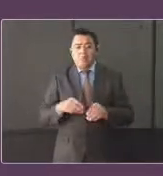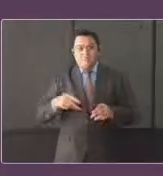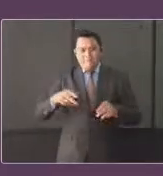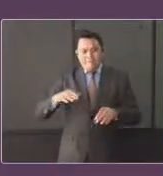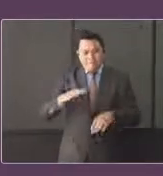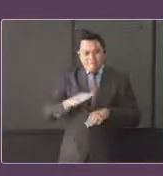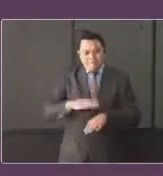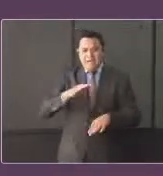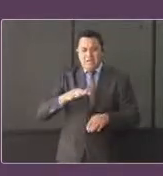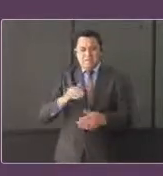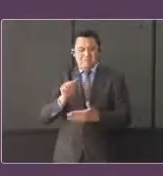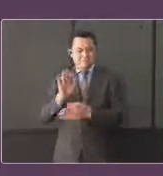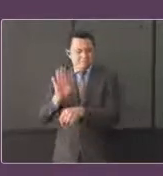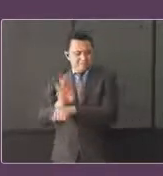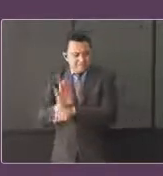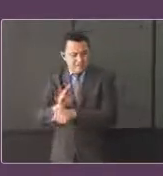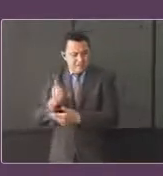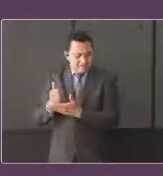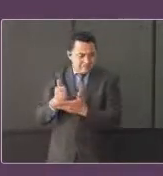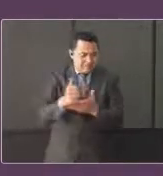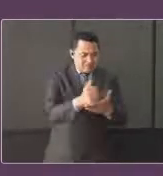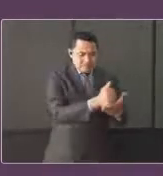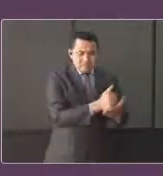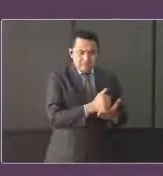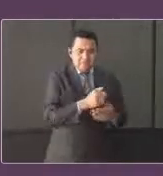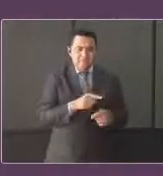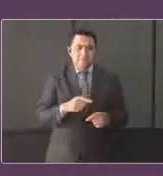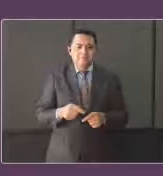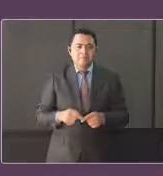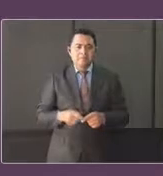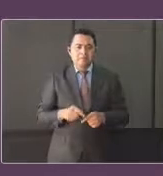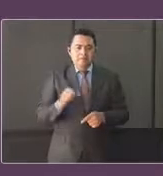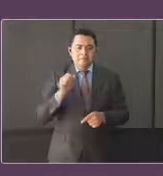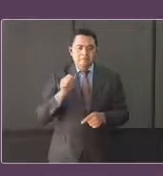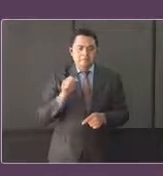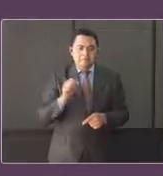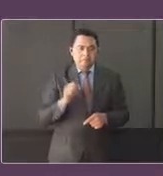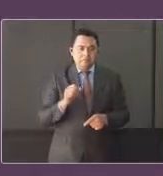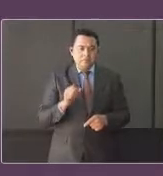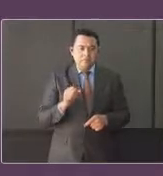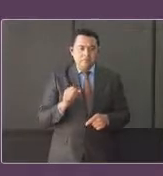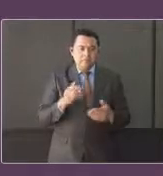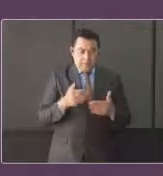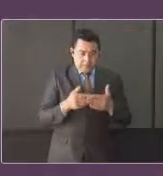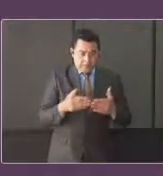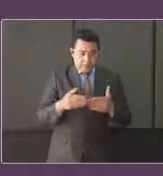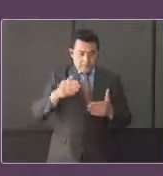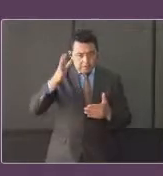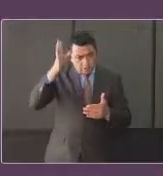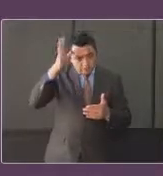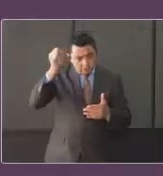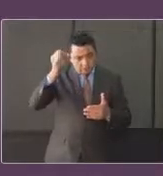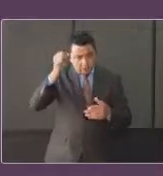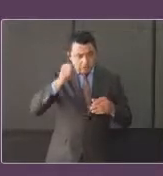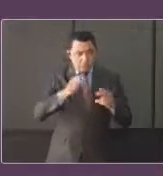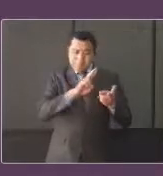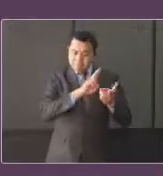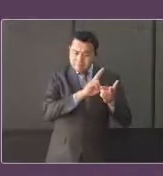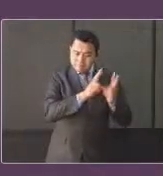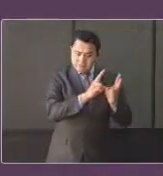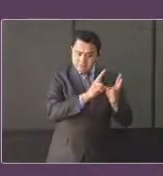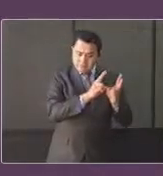precise decisions, but not at the national level, but rather at a local level. And finally, to